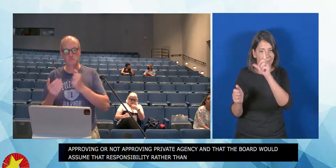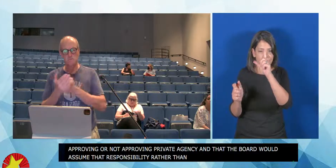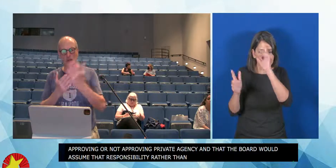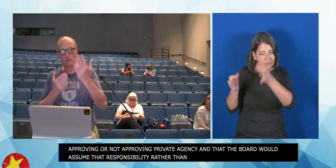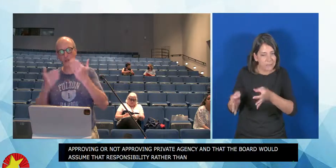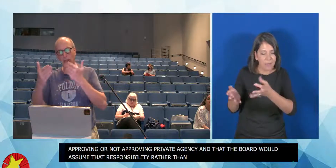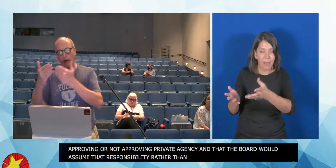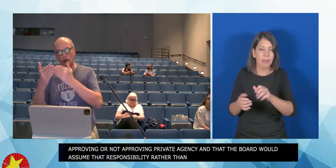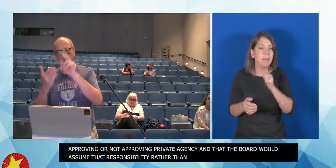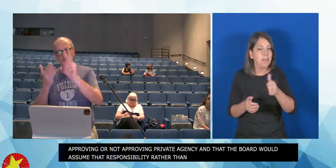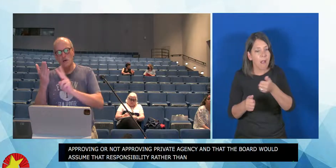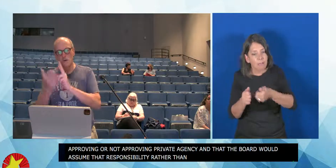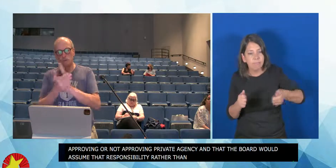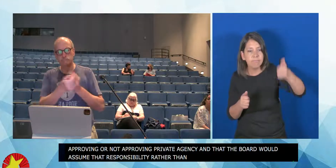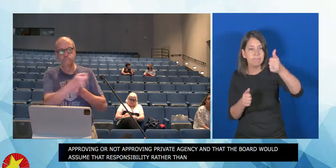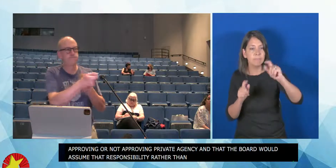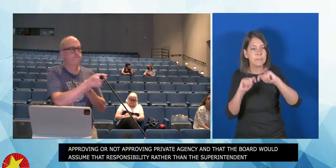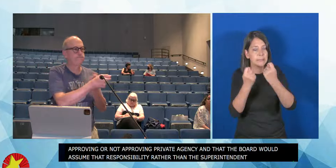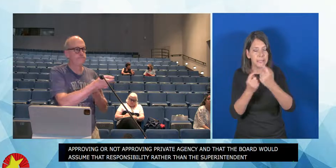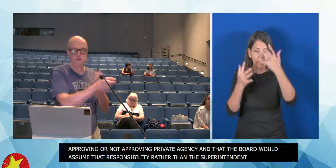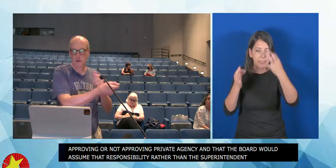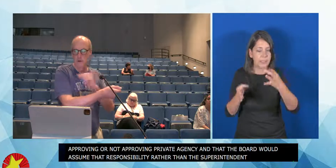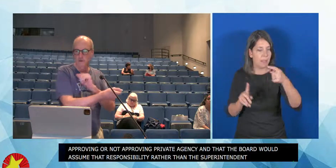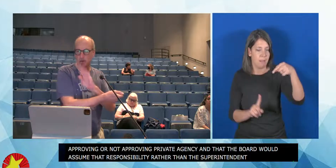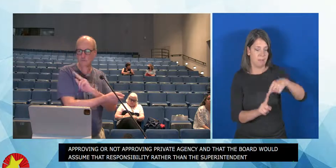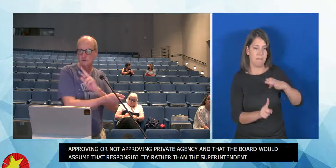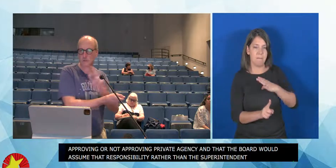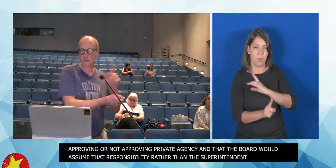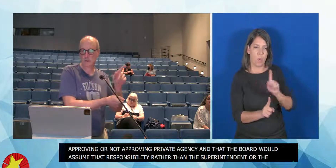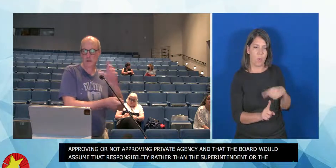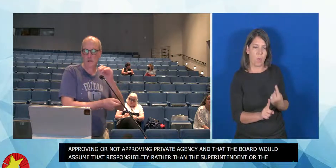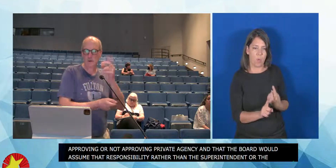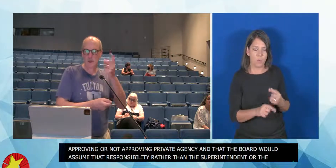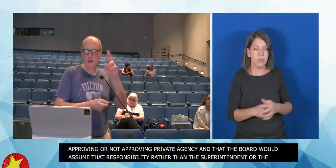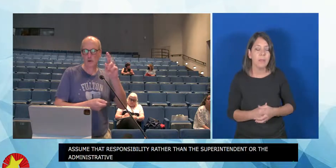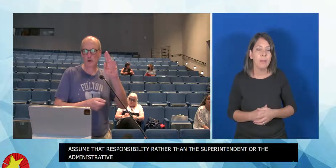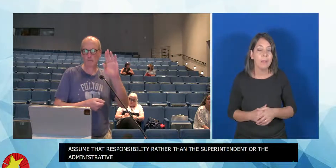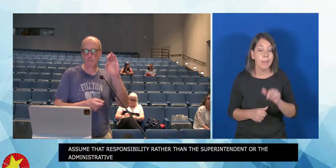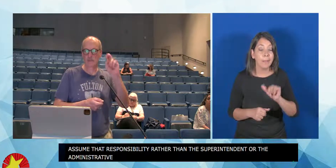team. The board spent nearly 2 hours